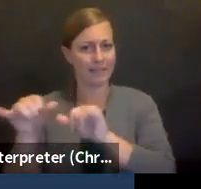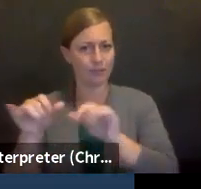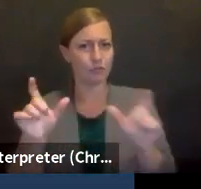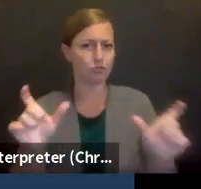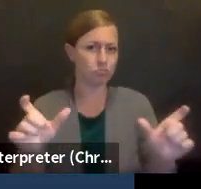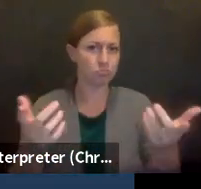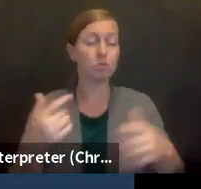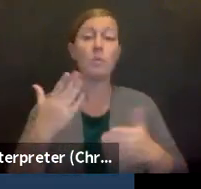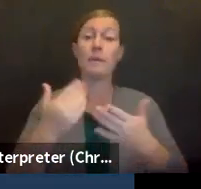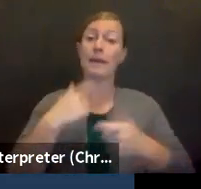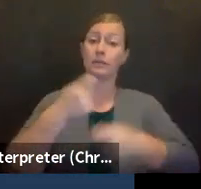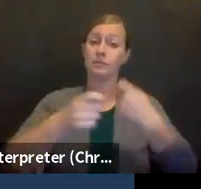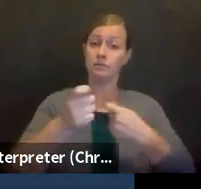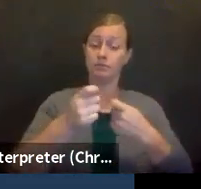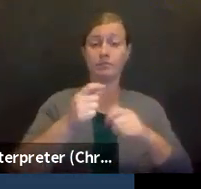operations,